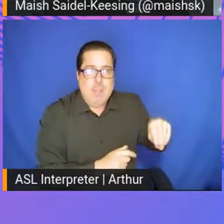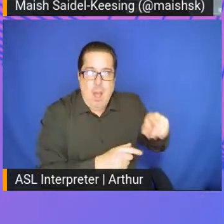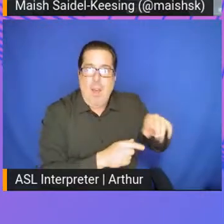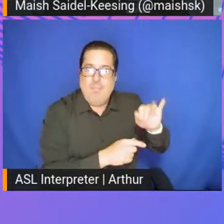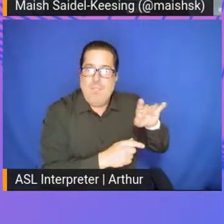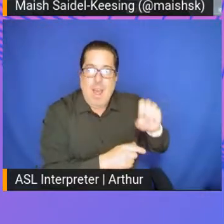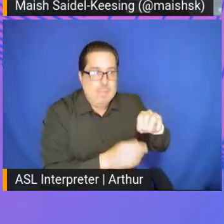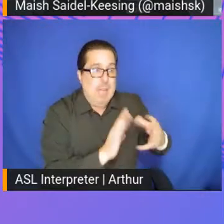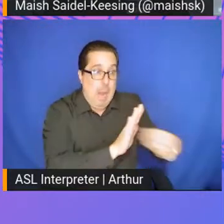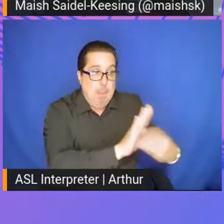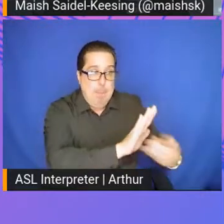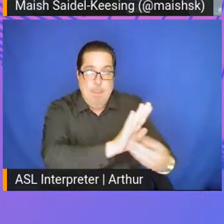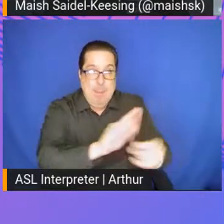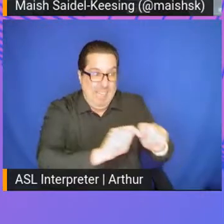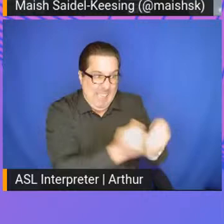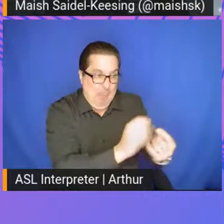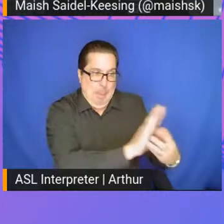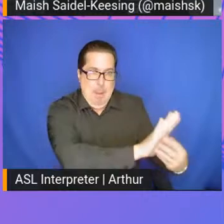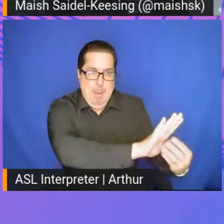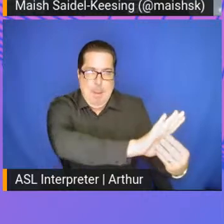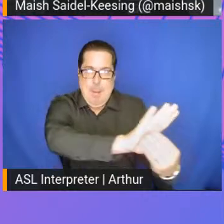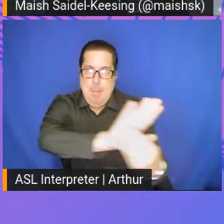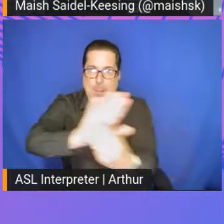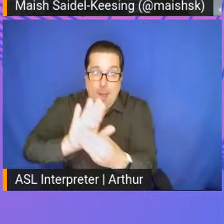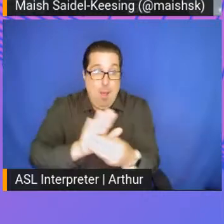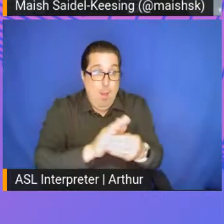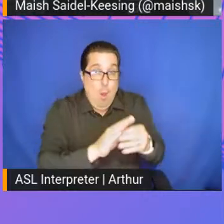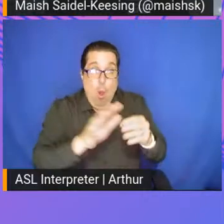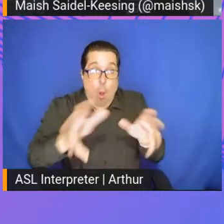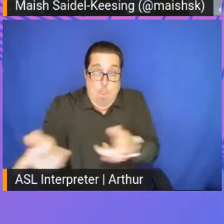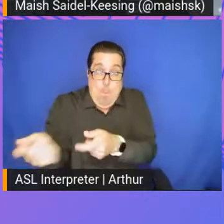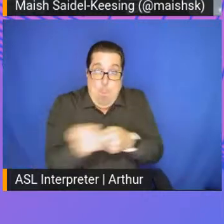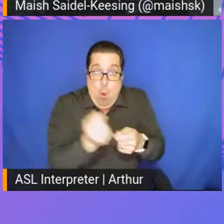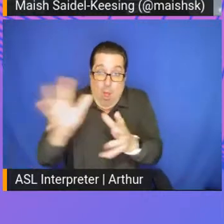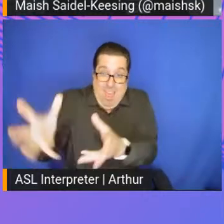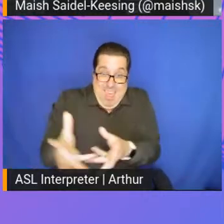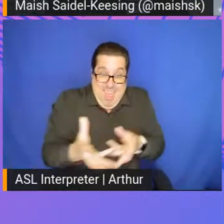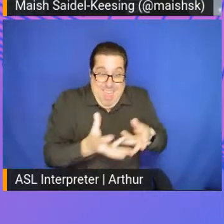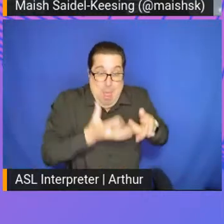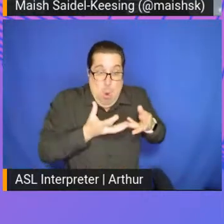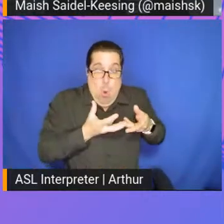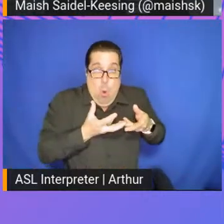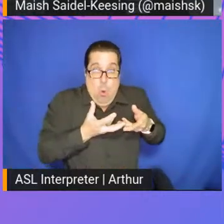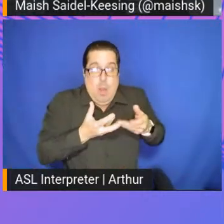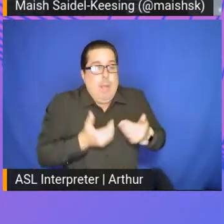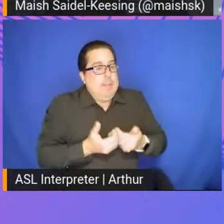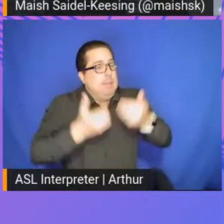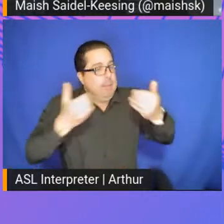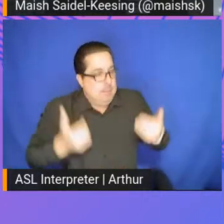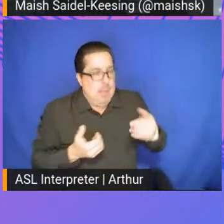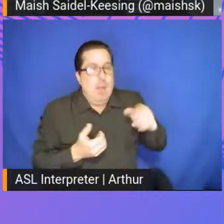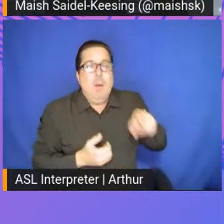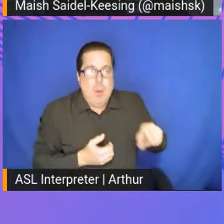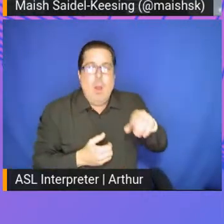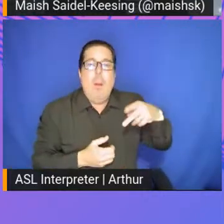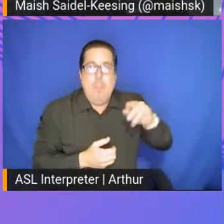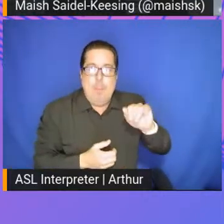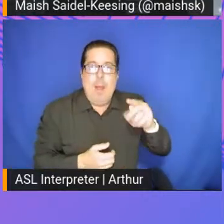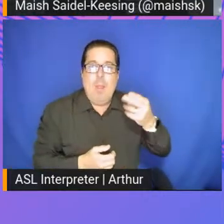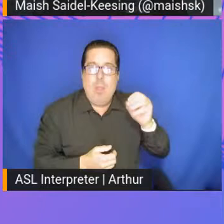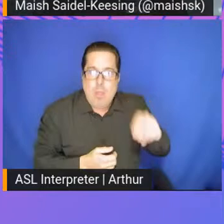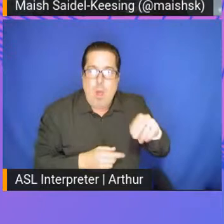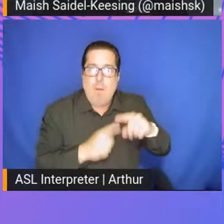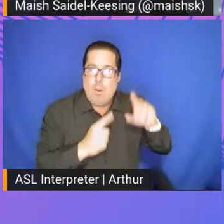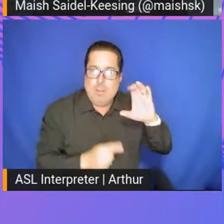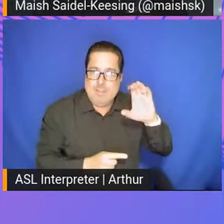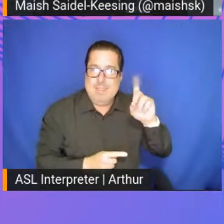to team. So we pulled all that out into a separate, we used Python for CDK. So we created a